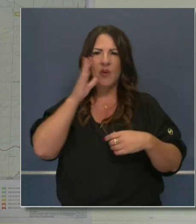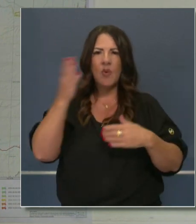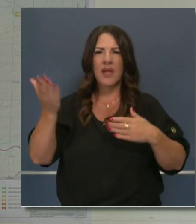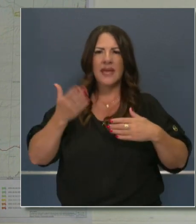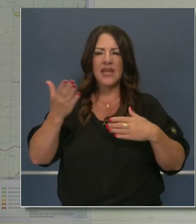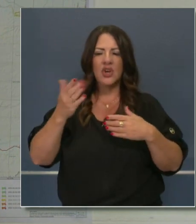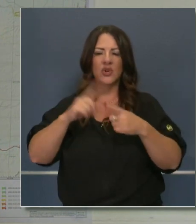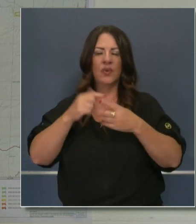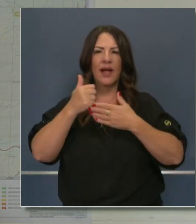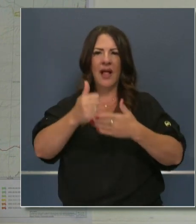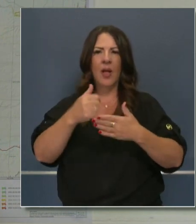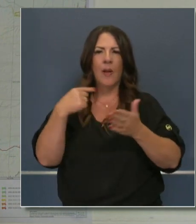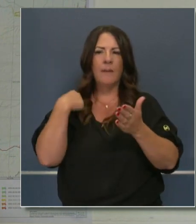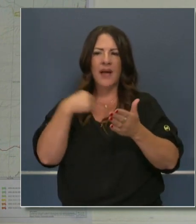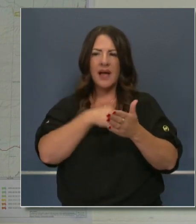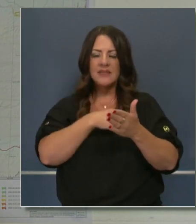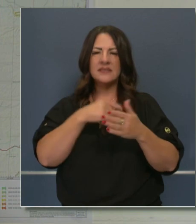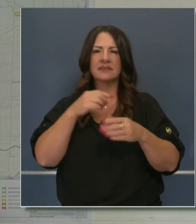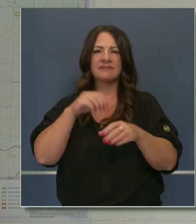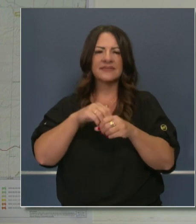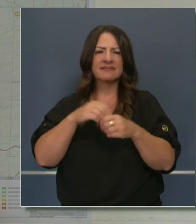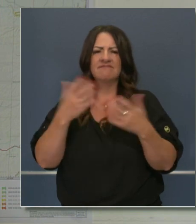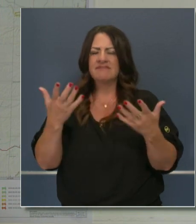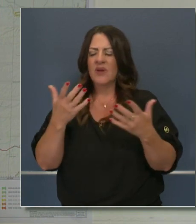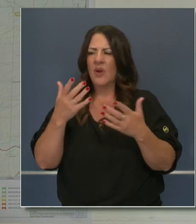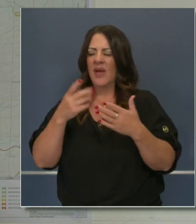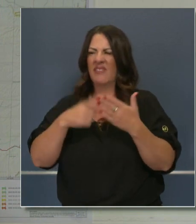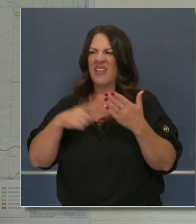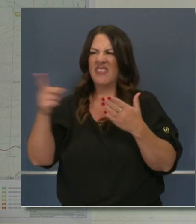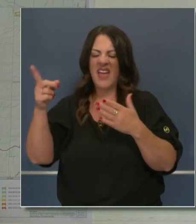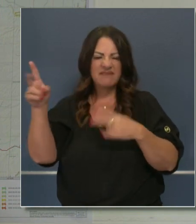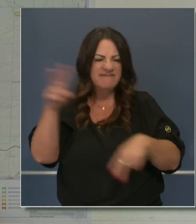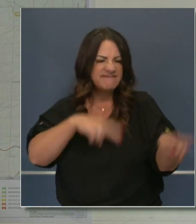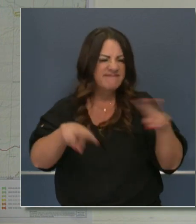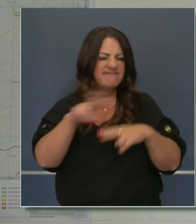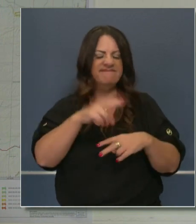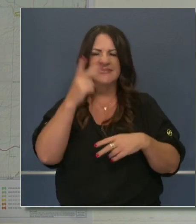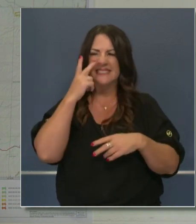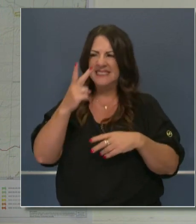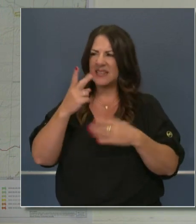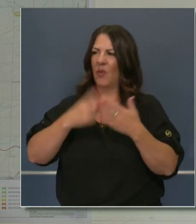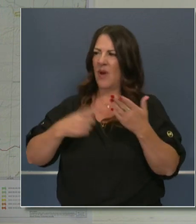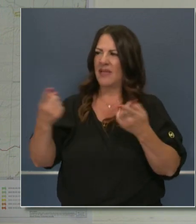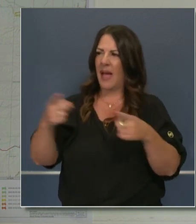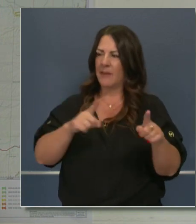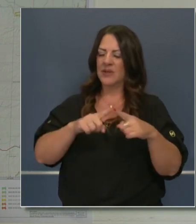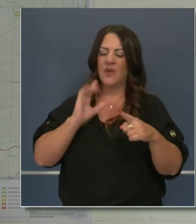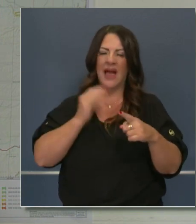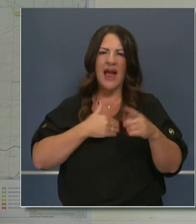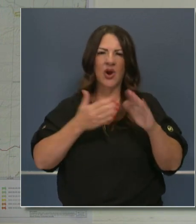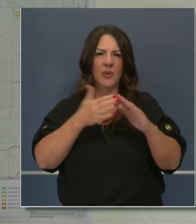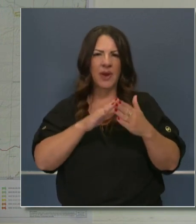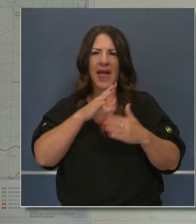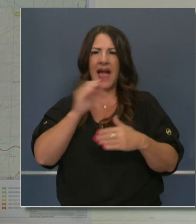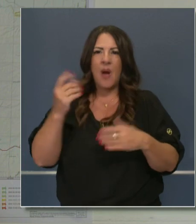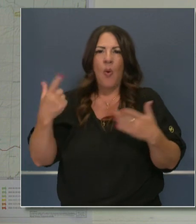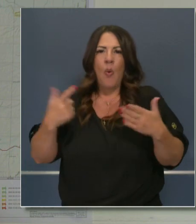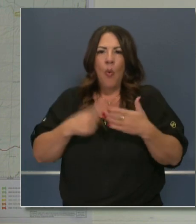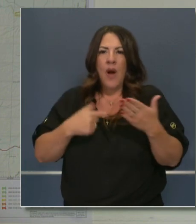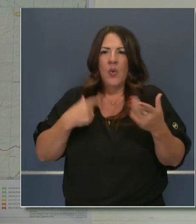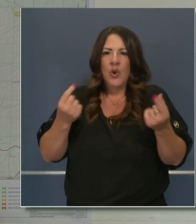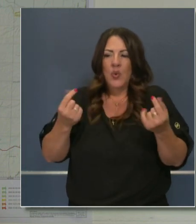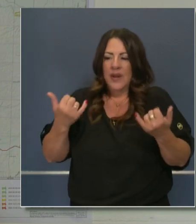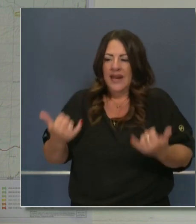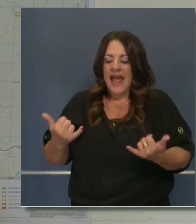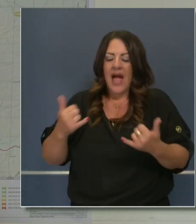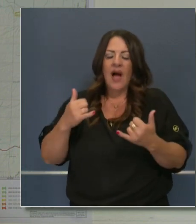at the amount of impact this fire has had in the community, and begin the process by which we go on the recovery